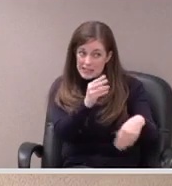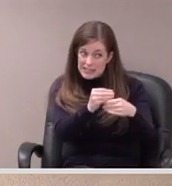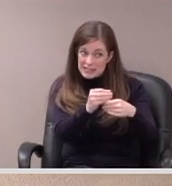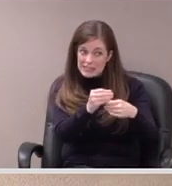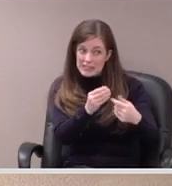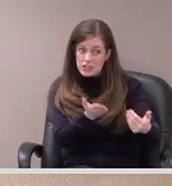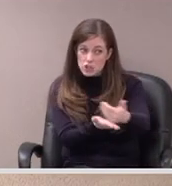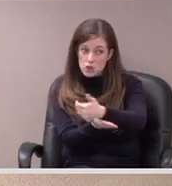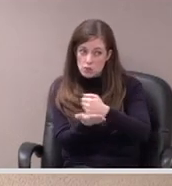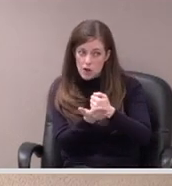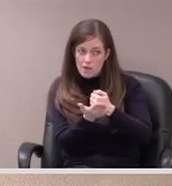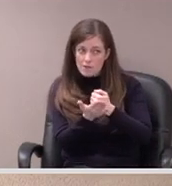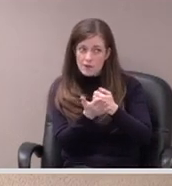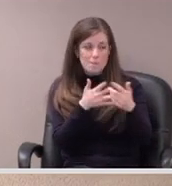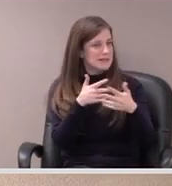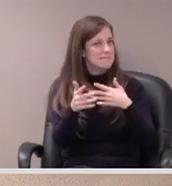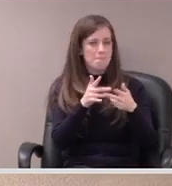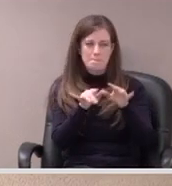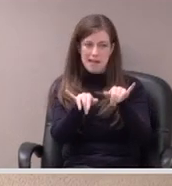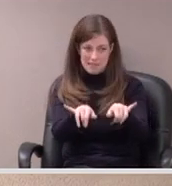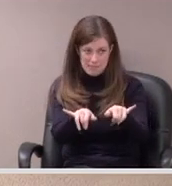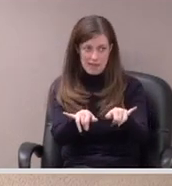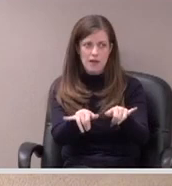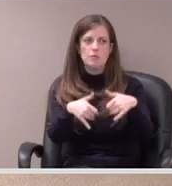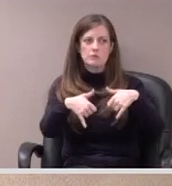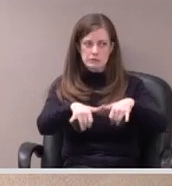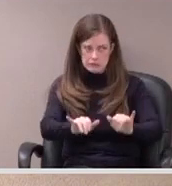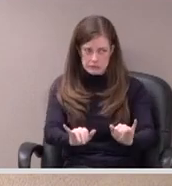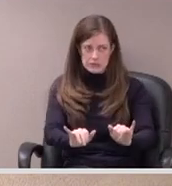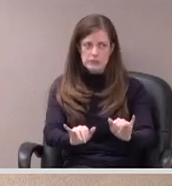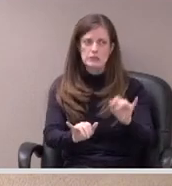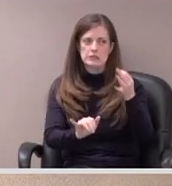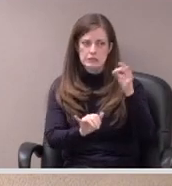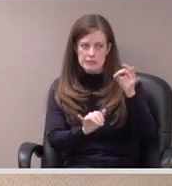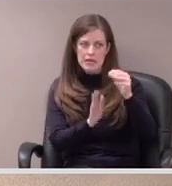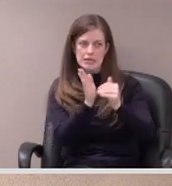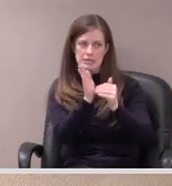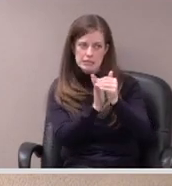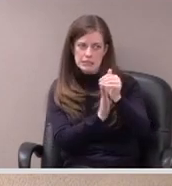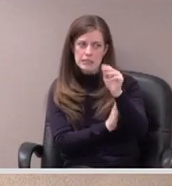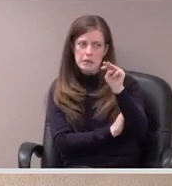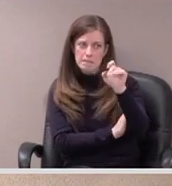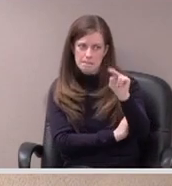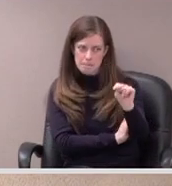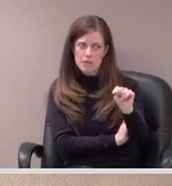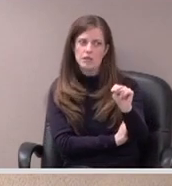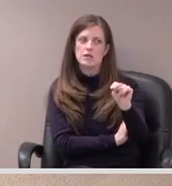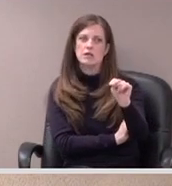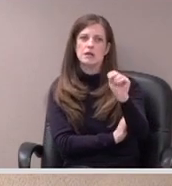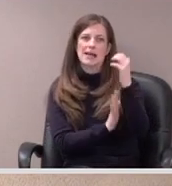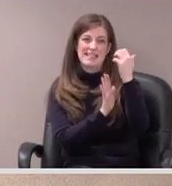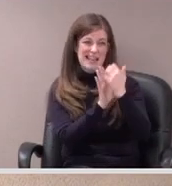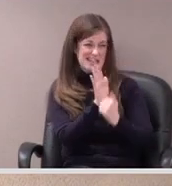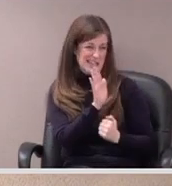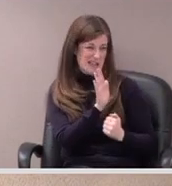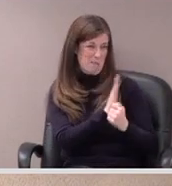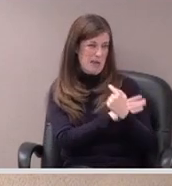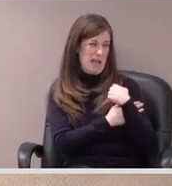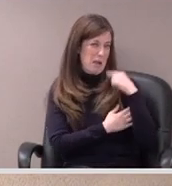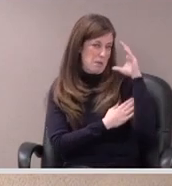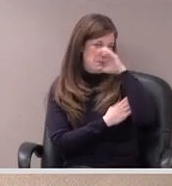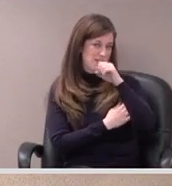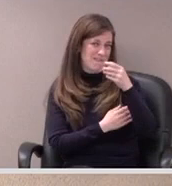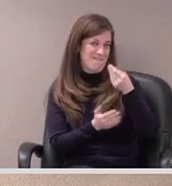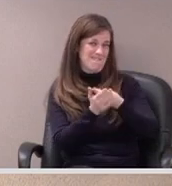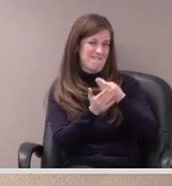revenue. Despite that, we're still, you know, $19 million and that will come out of, I would presume, fund